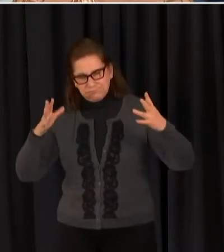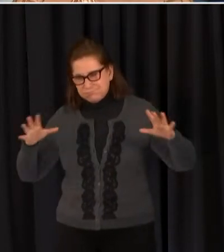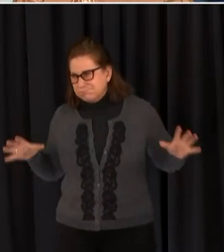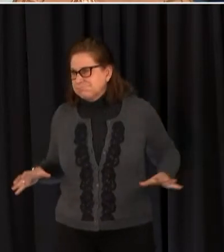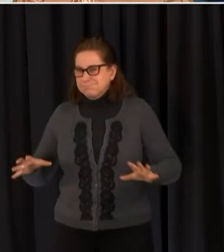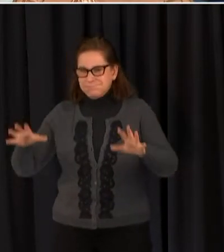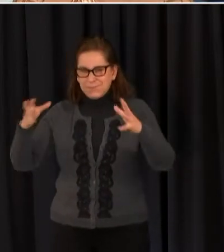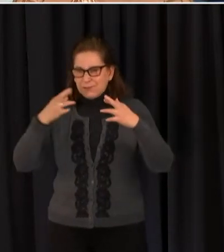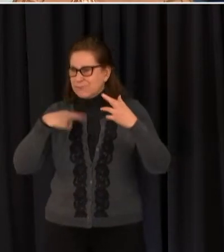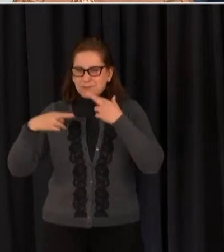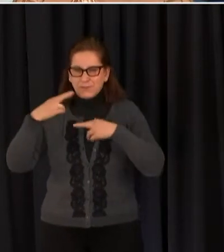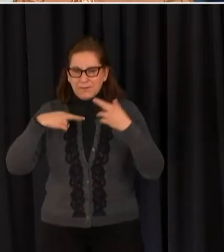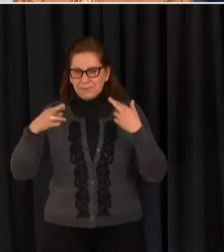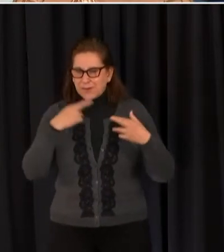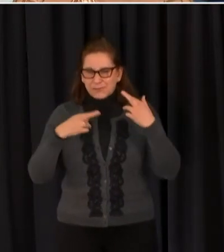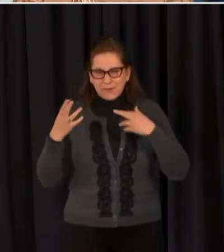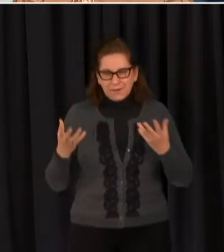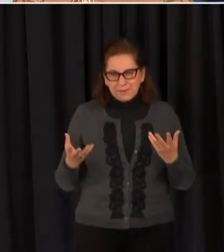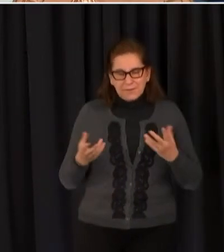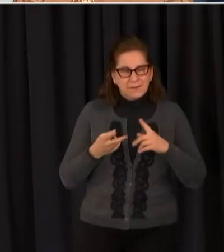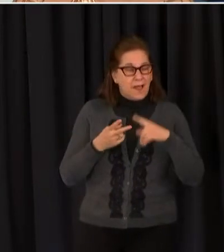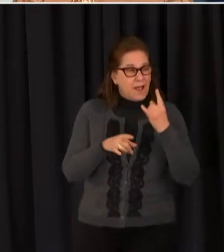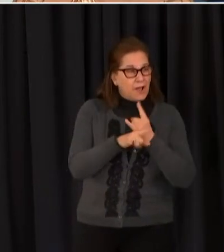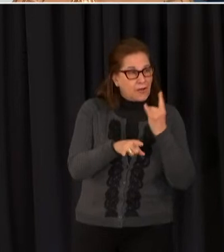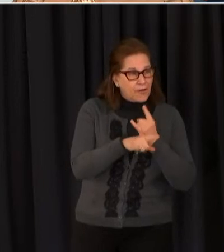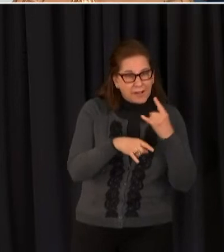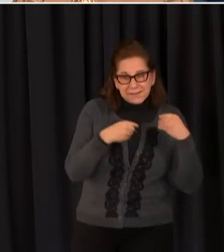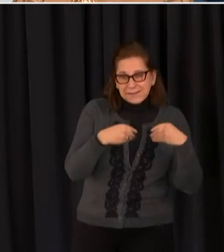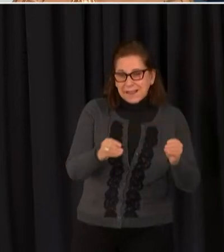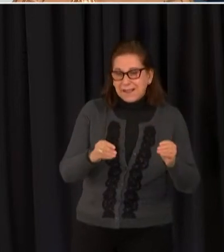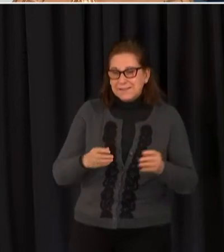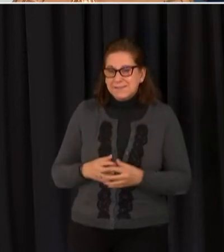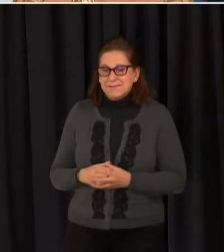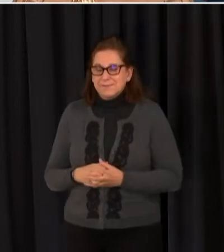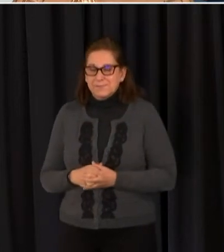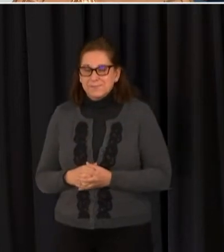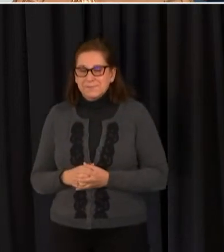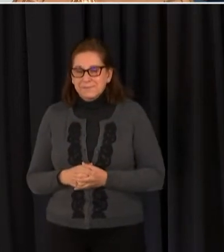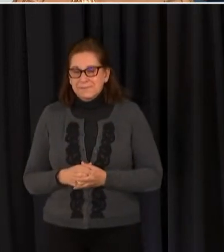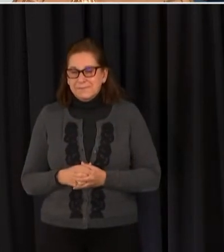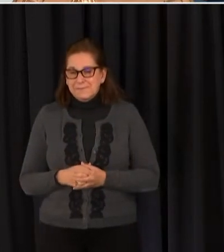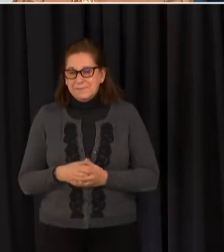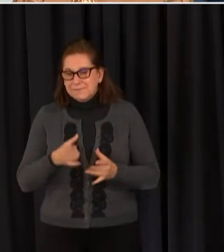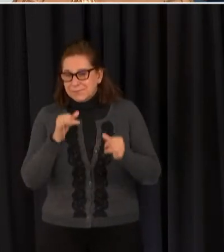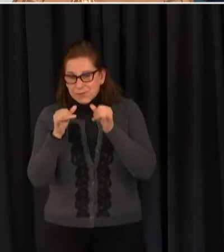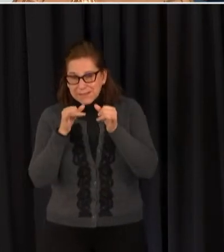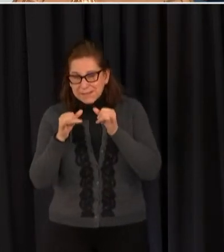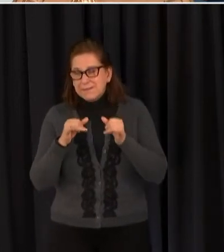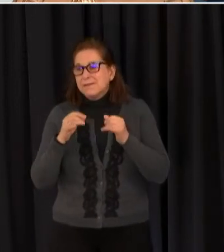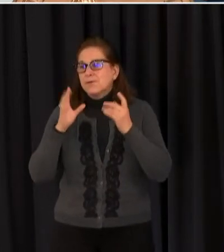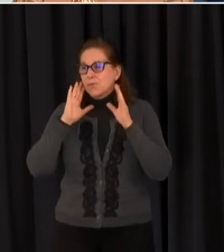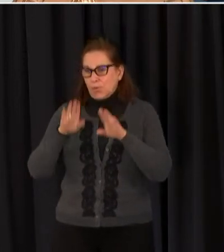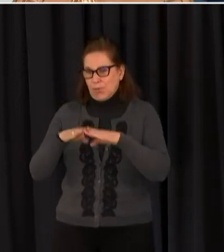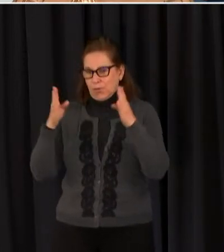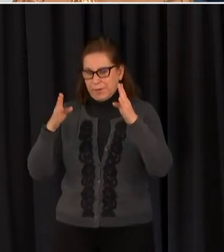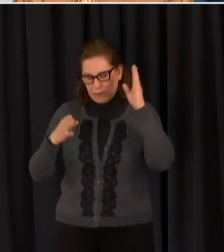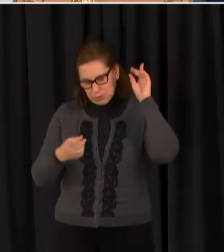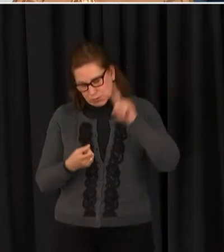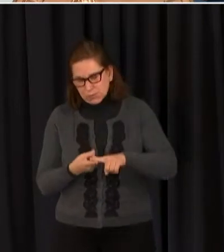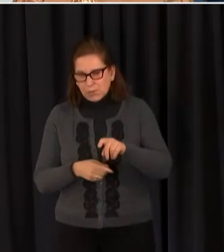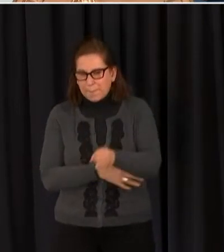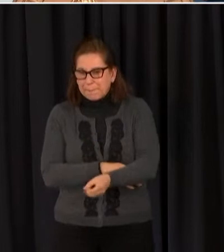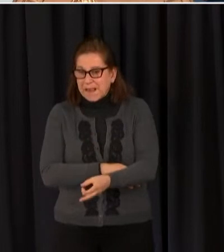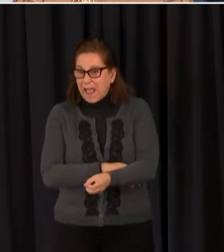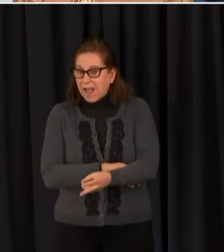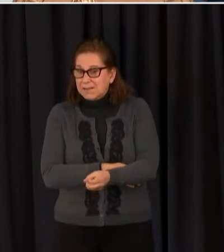today is alcohol sales being able to go into midnight. Currently, alcohol sales must